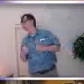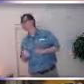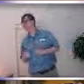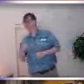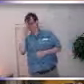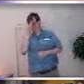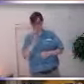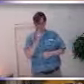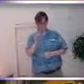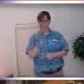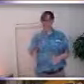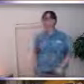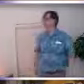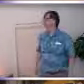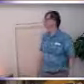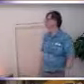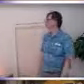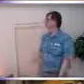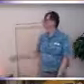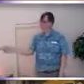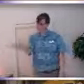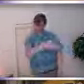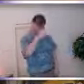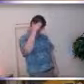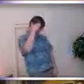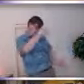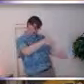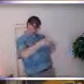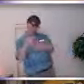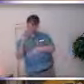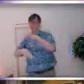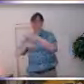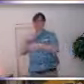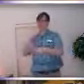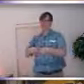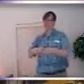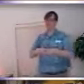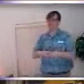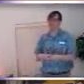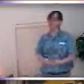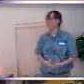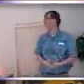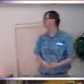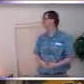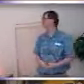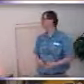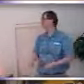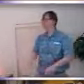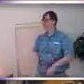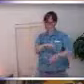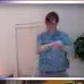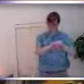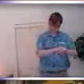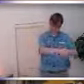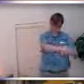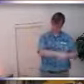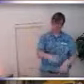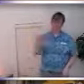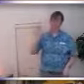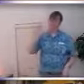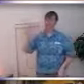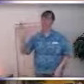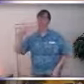real. And we know it affects people and it affects situations. That's